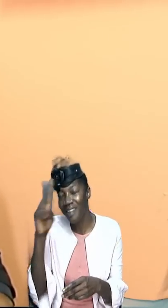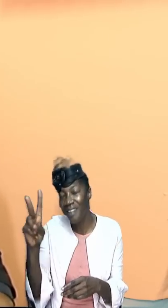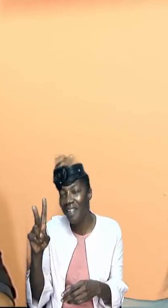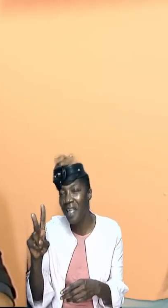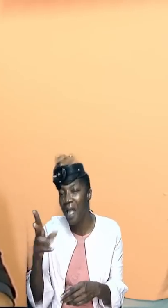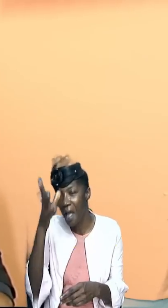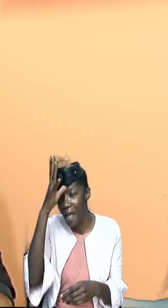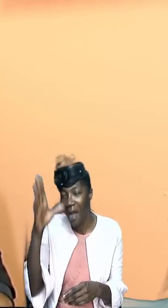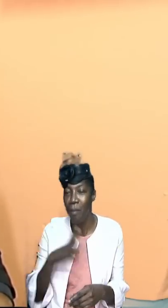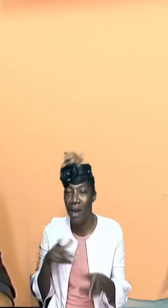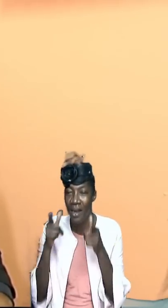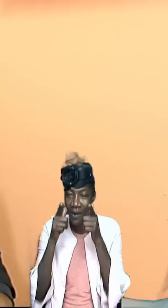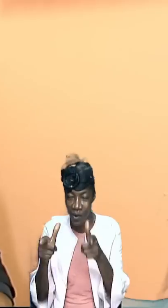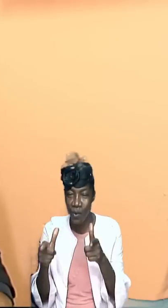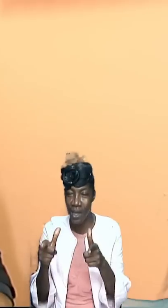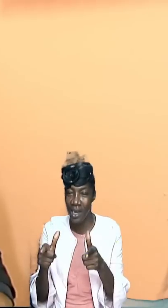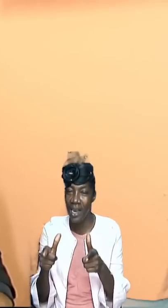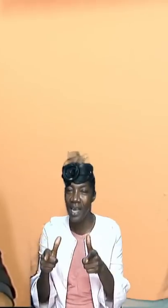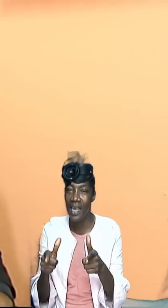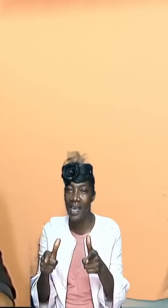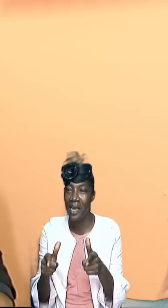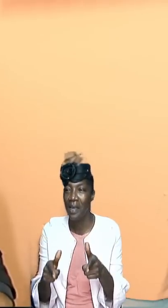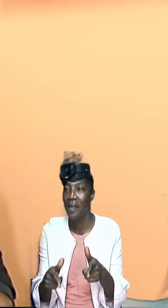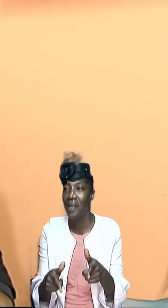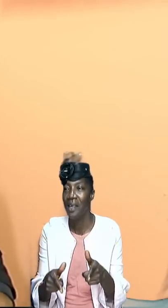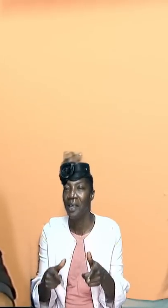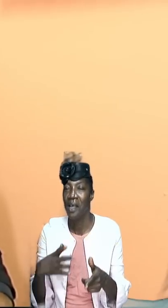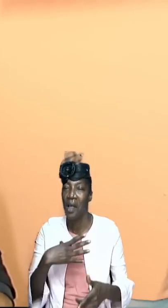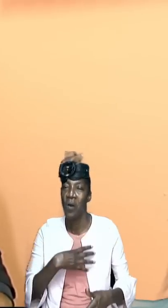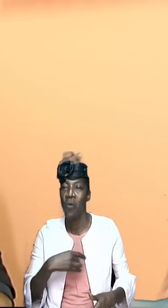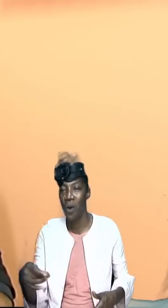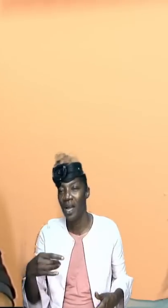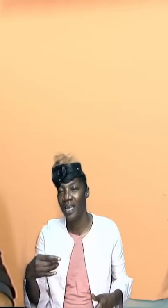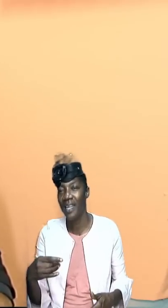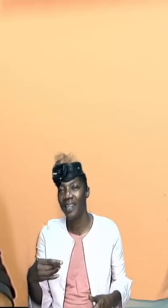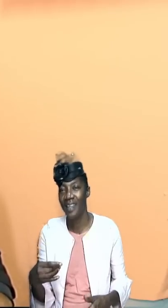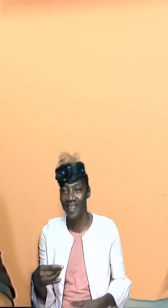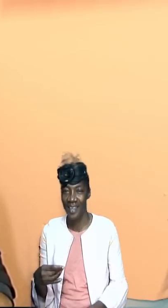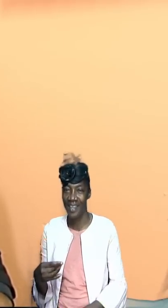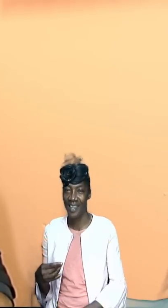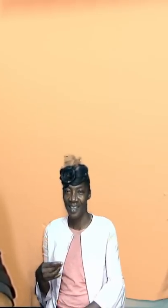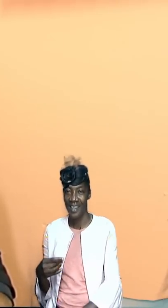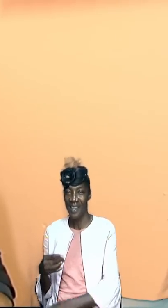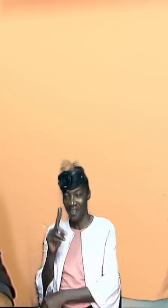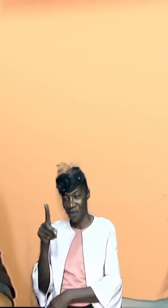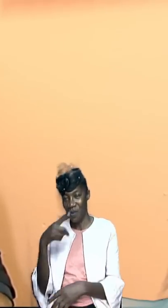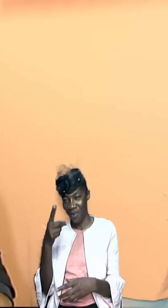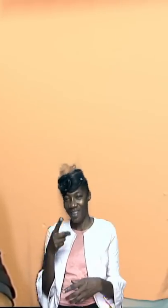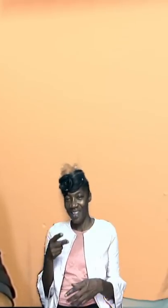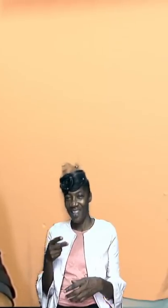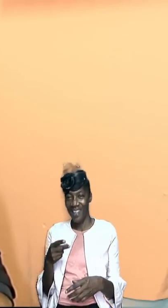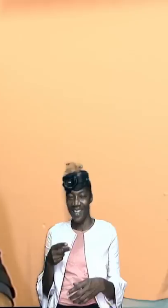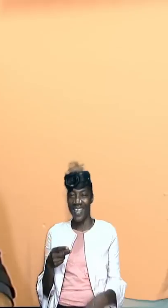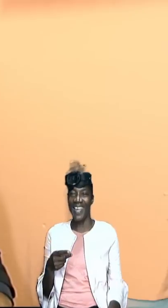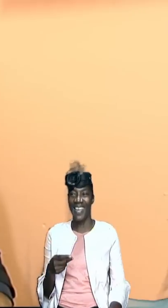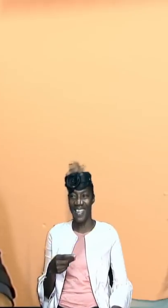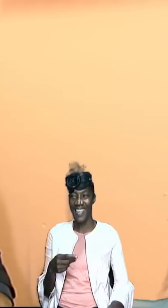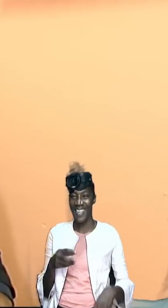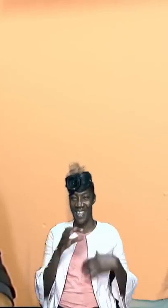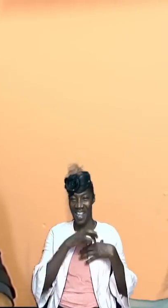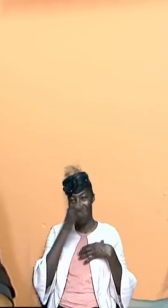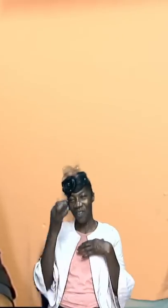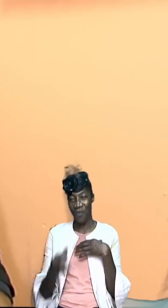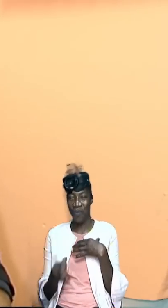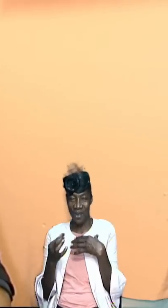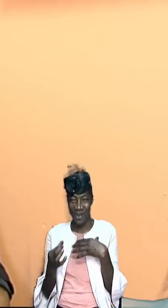white, you know. So if you see a man looking like this, you know that you either seen a ghost or that man is very sick. He's really not